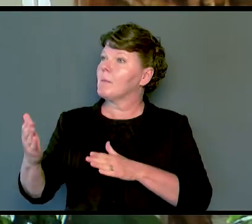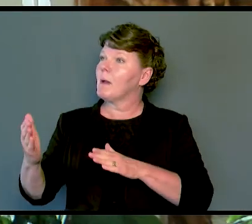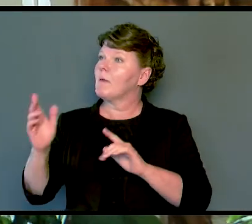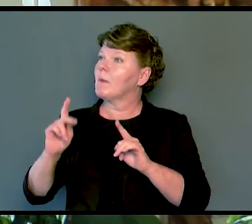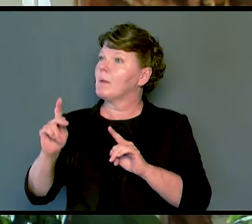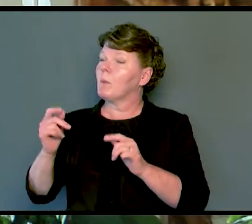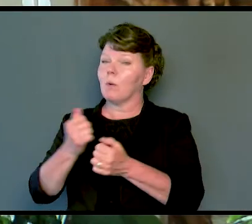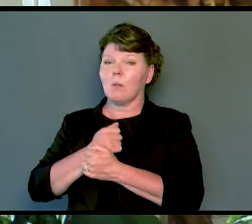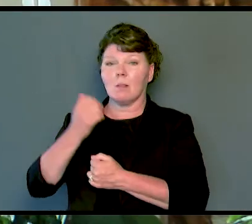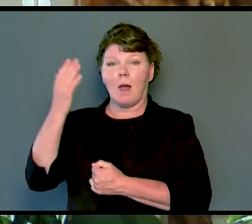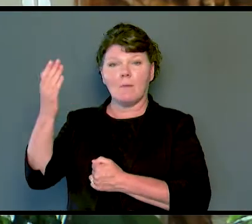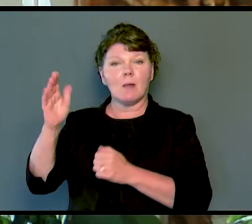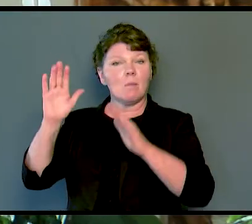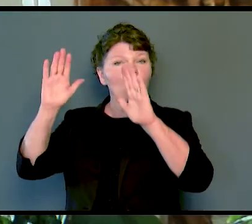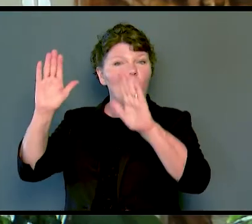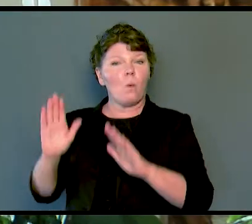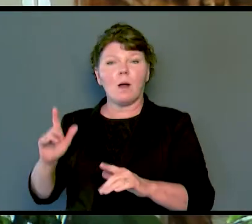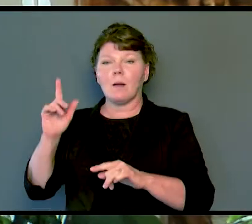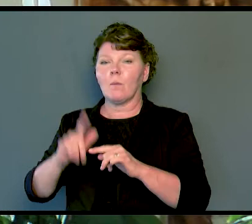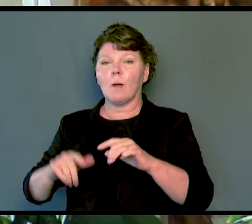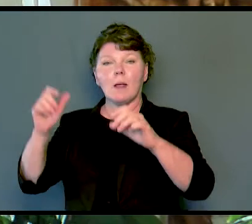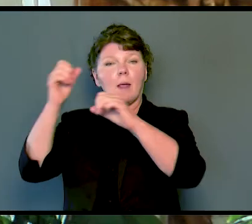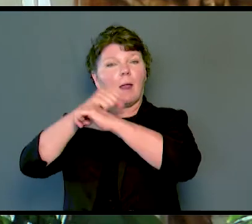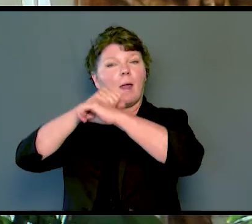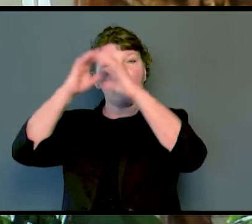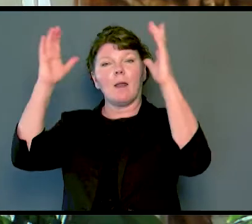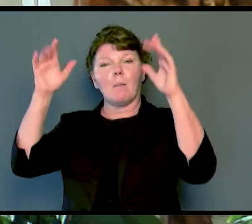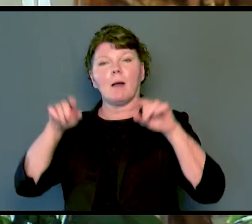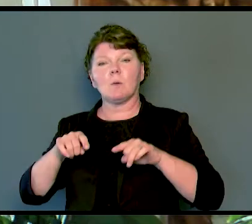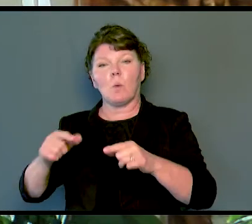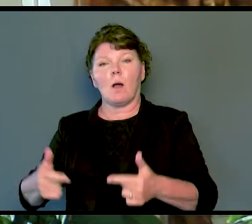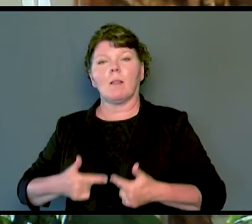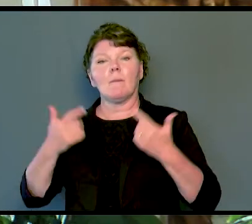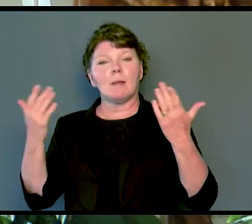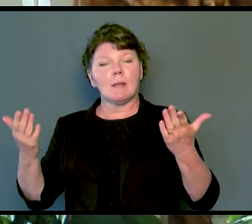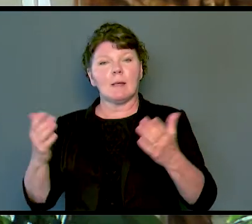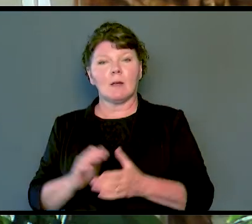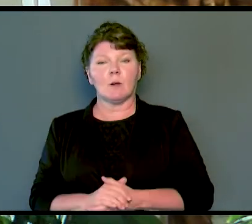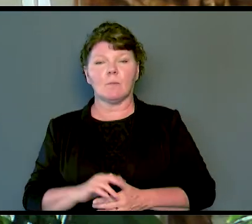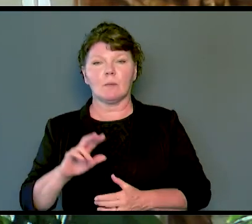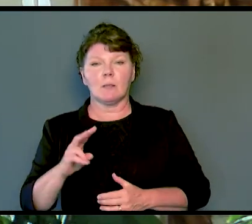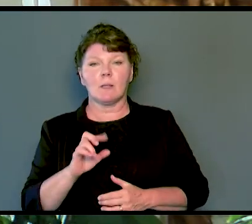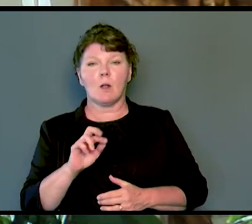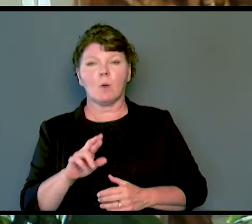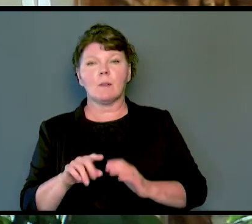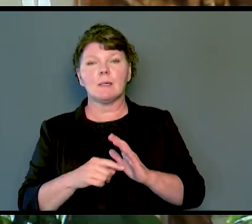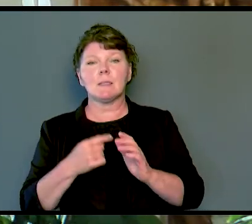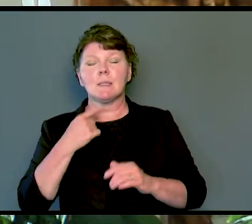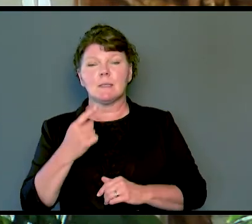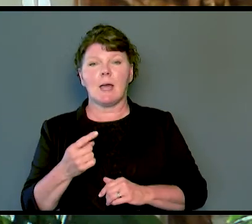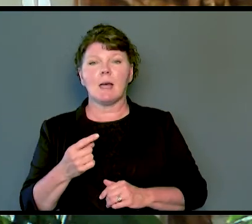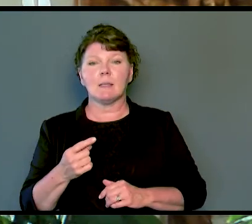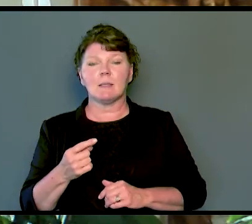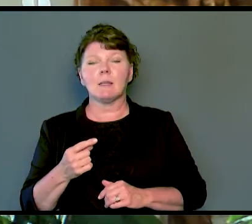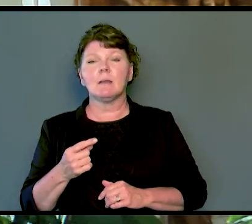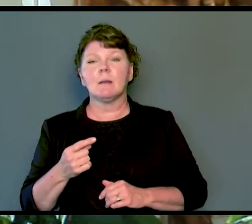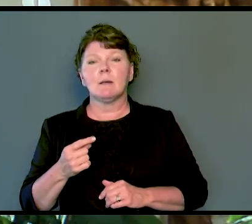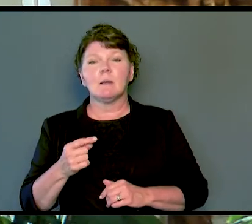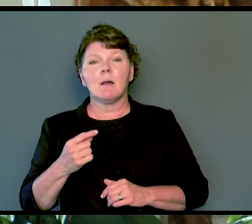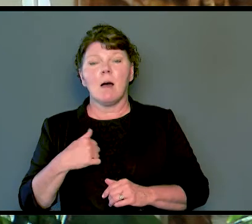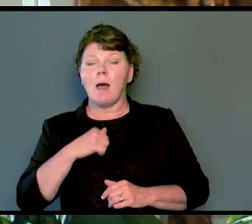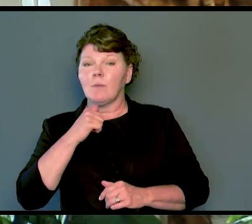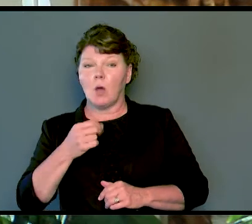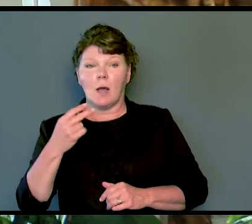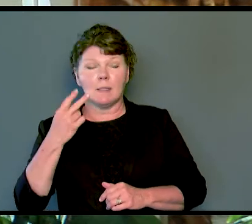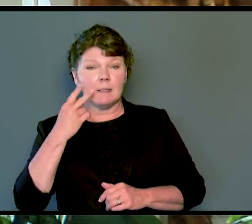prepared for those who love him is too wonderful for us to imagine yet in this life. 2 Corinthians 2:9 says, "Eye hath not seen,